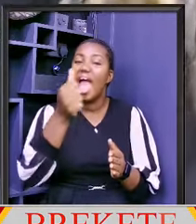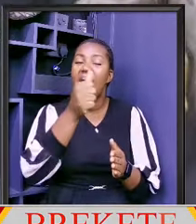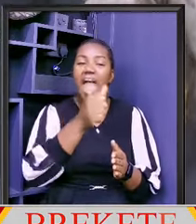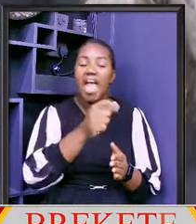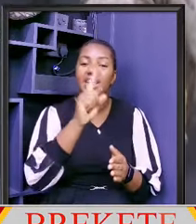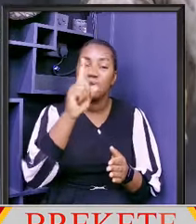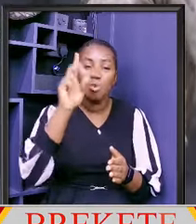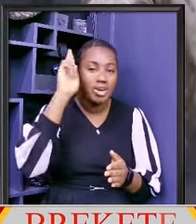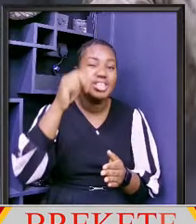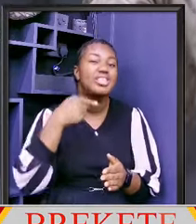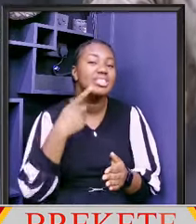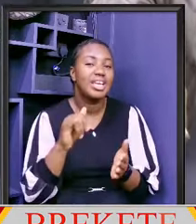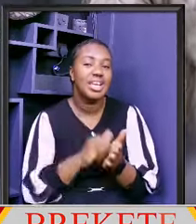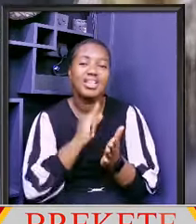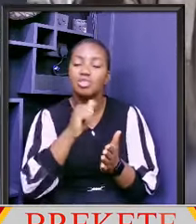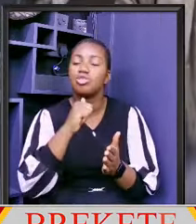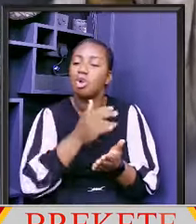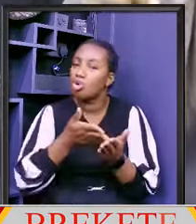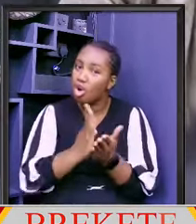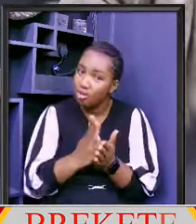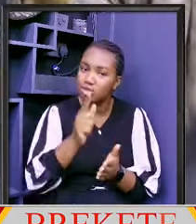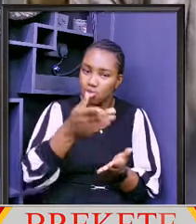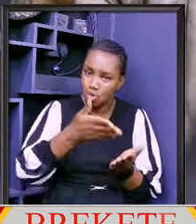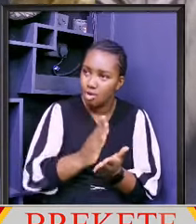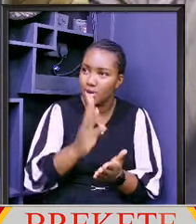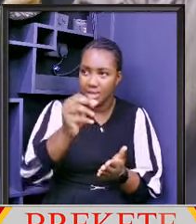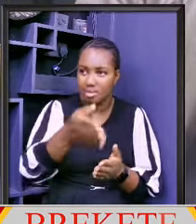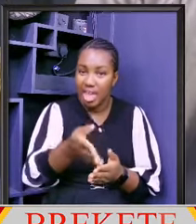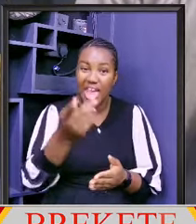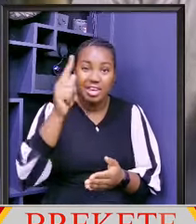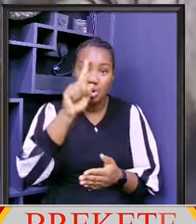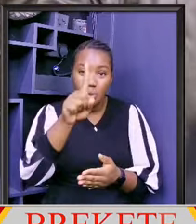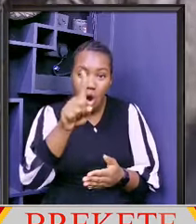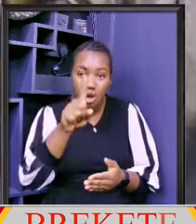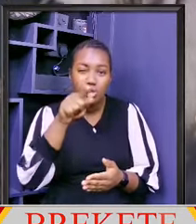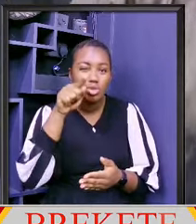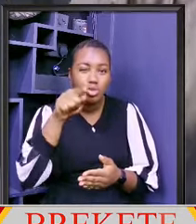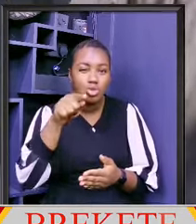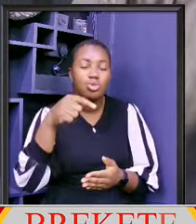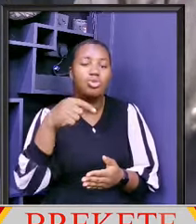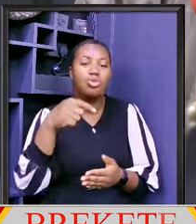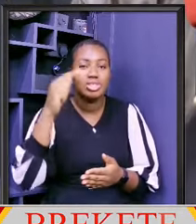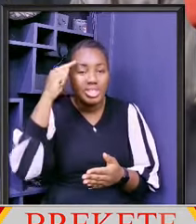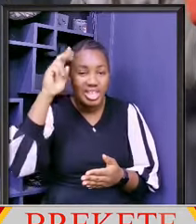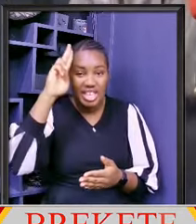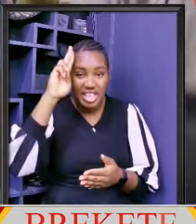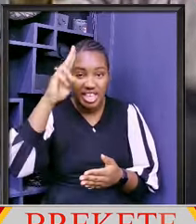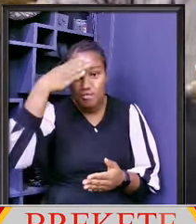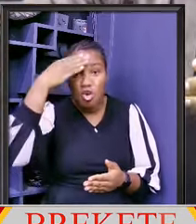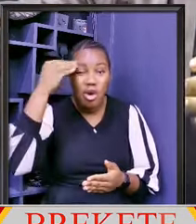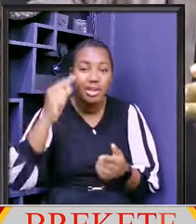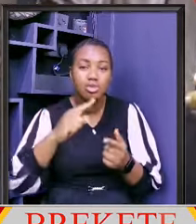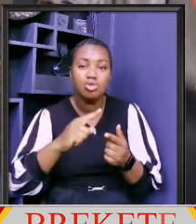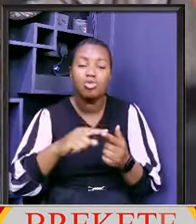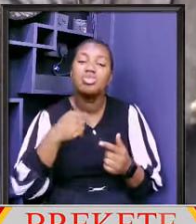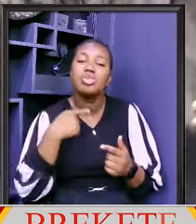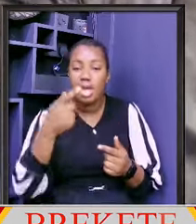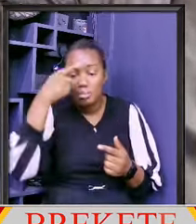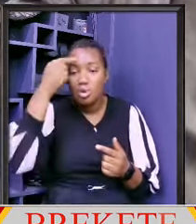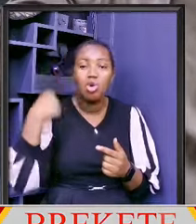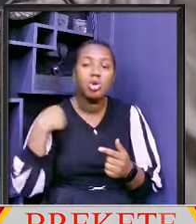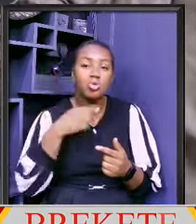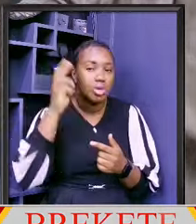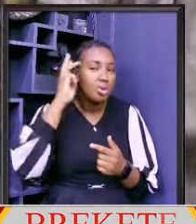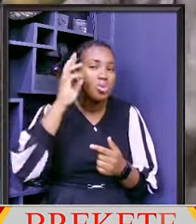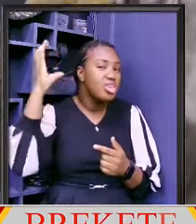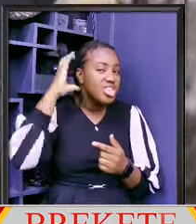they correct. Make una correct, I'm here. Okay. The one way, una see, say, you forget to mention, make una talk, him, because we go hear from